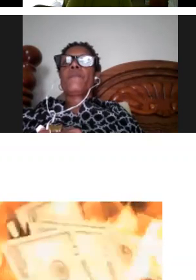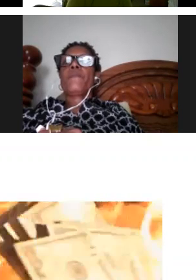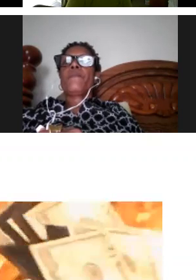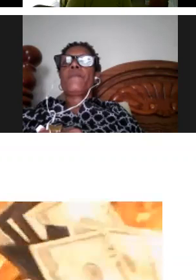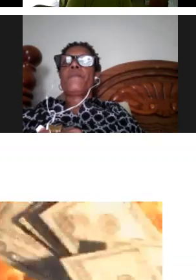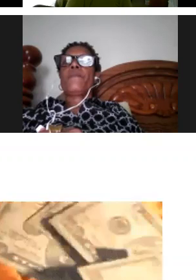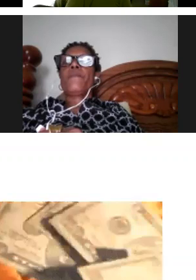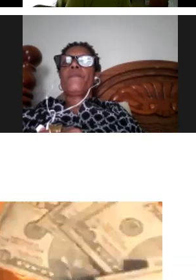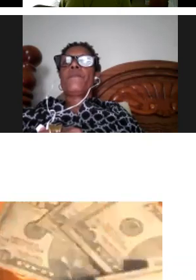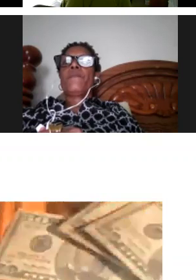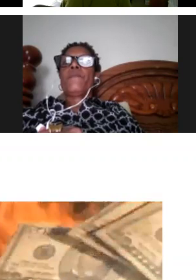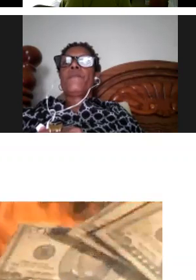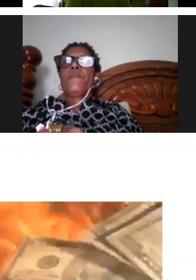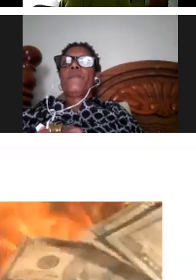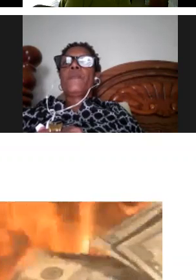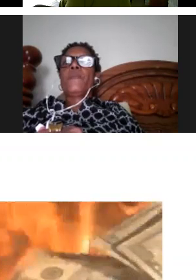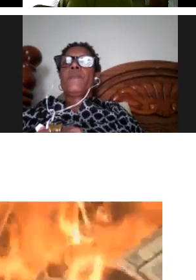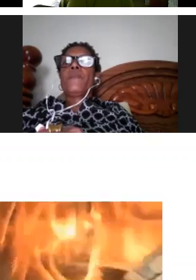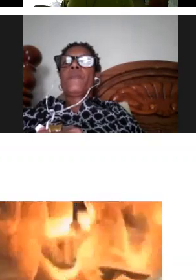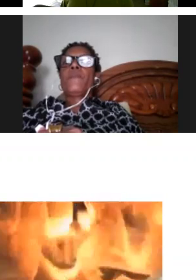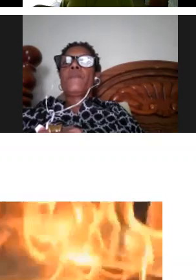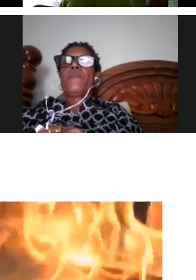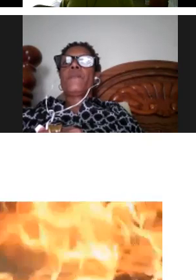average, in 2018, it was